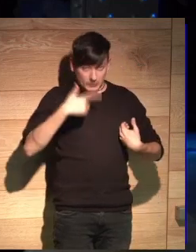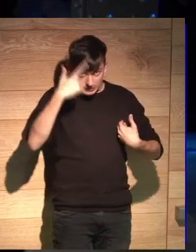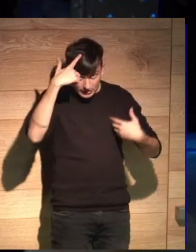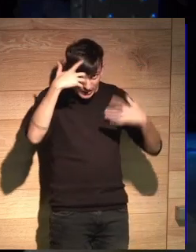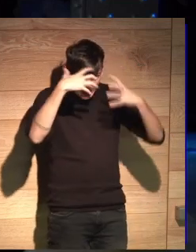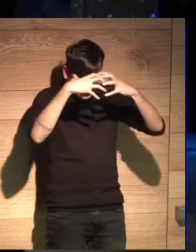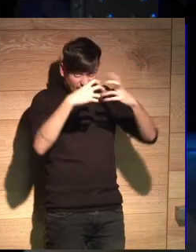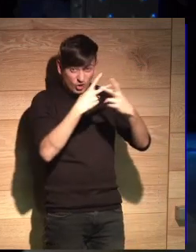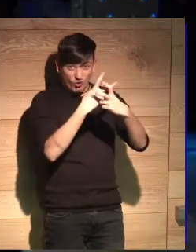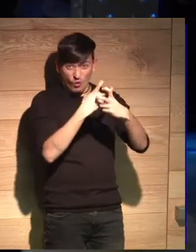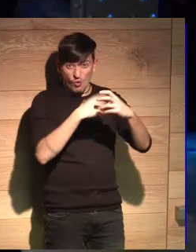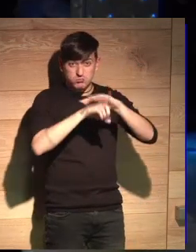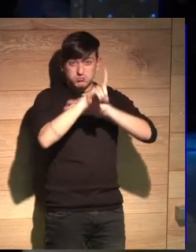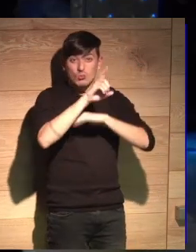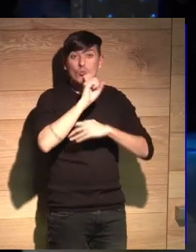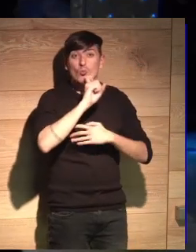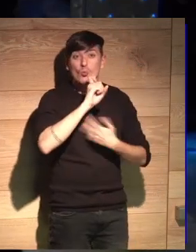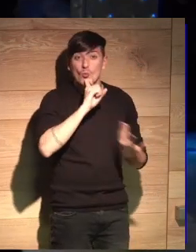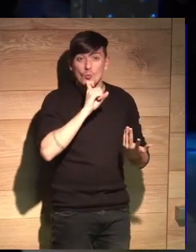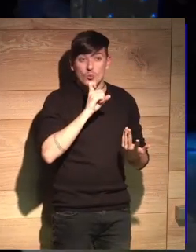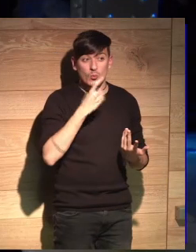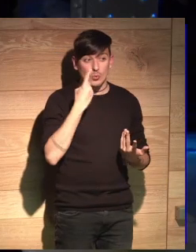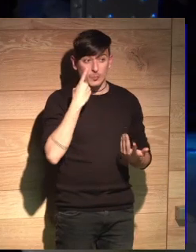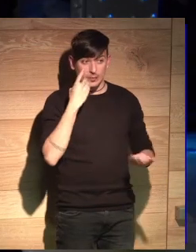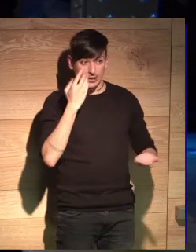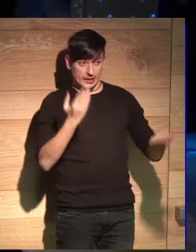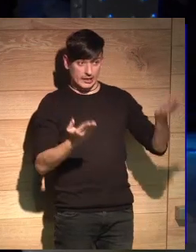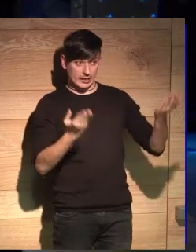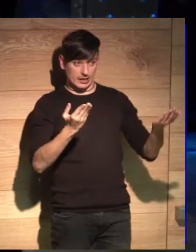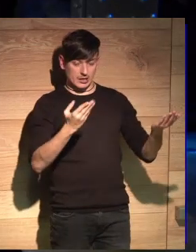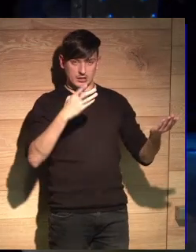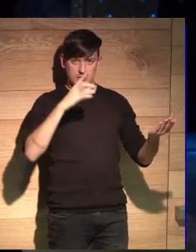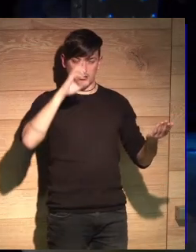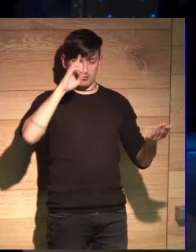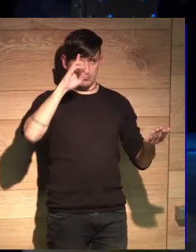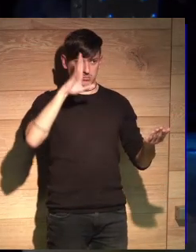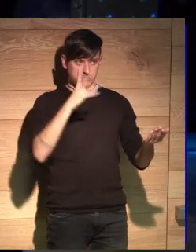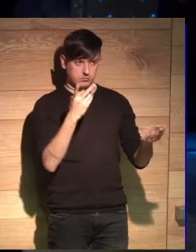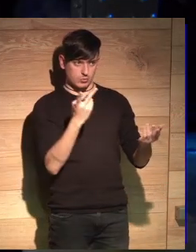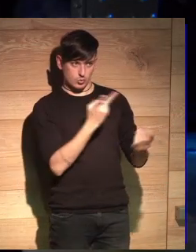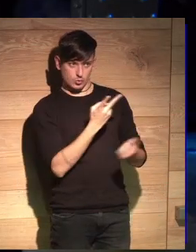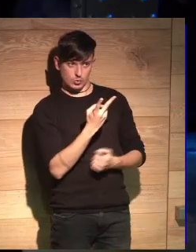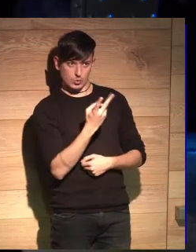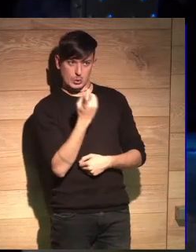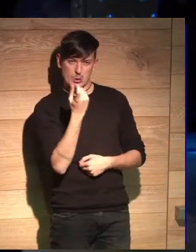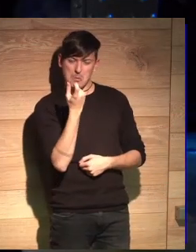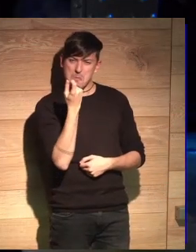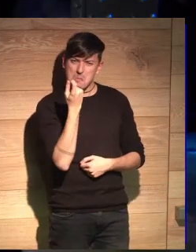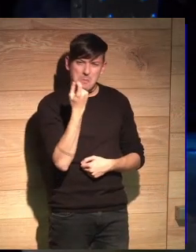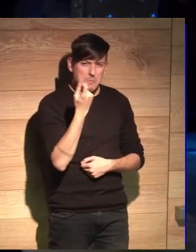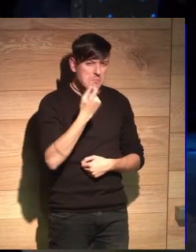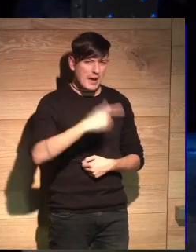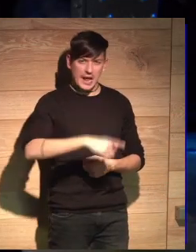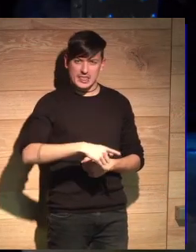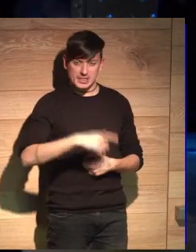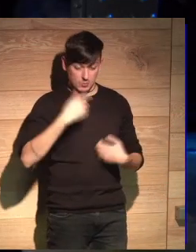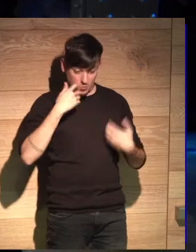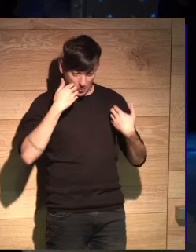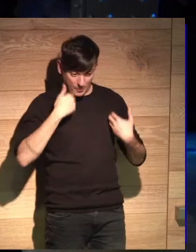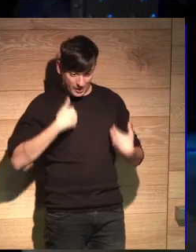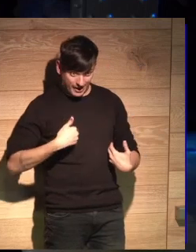human development is on the skull, and we see an adult, a grown-up, and a young. It's